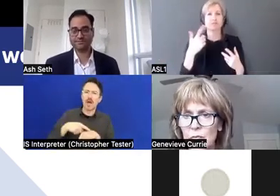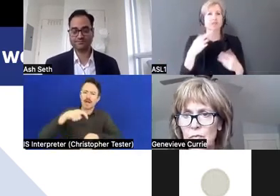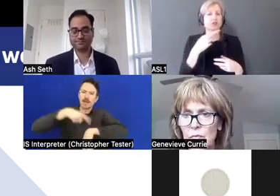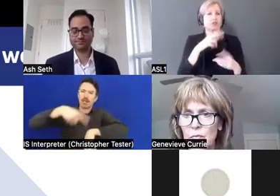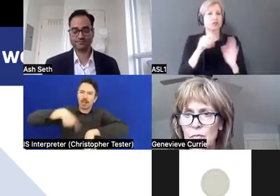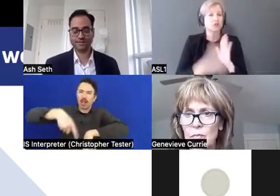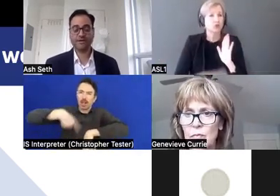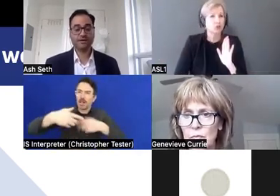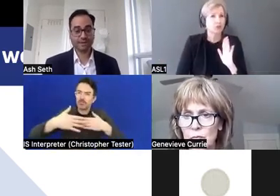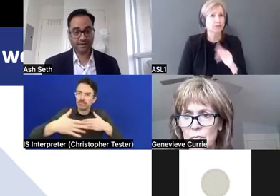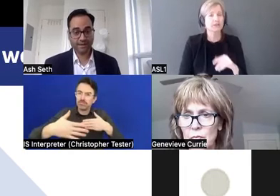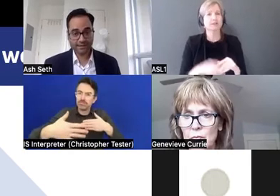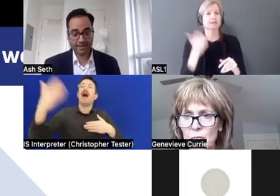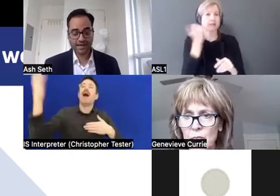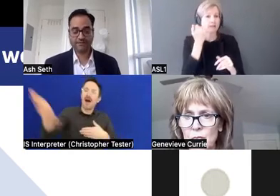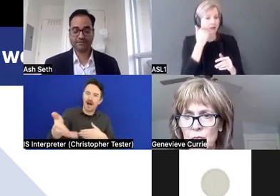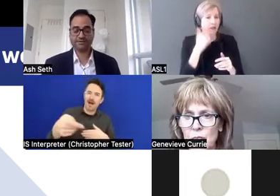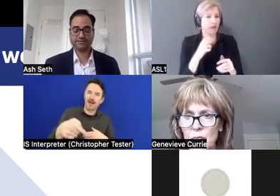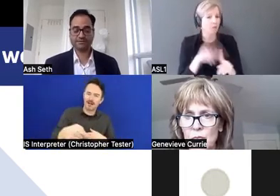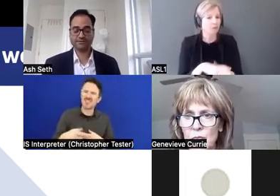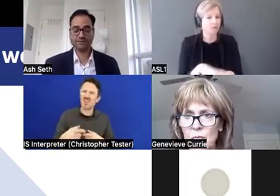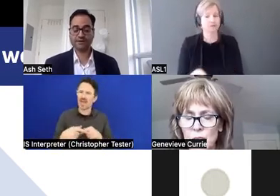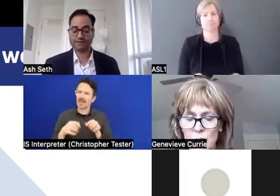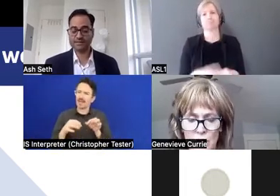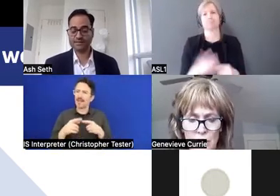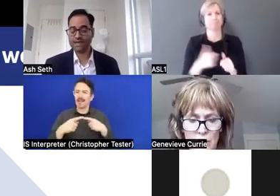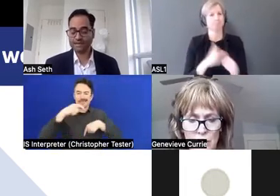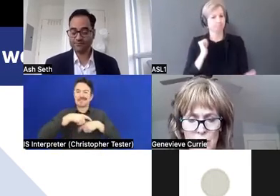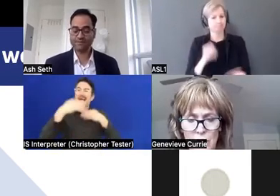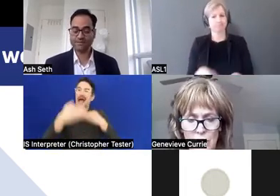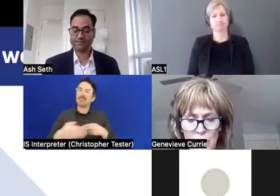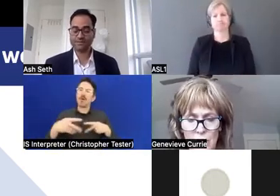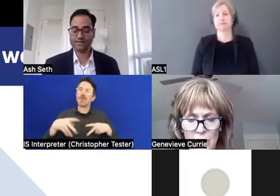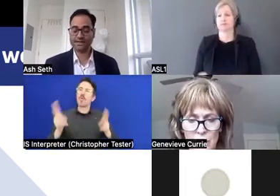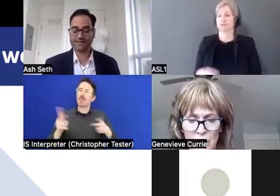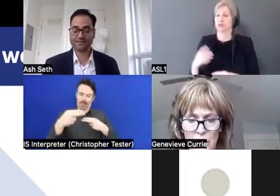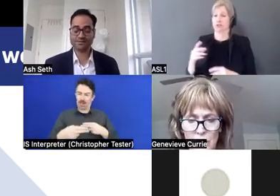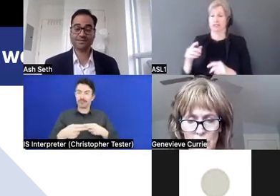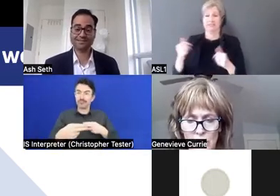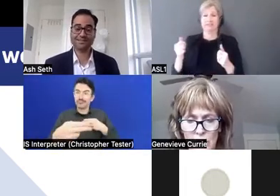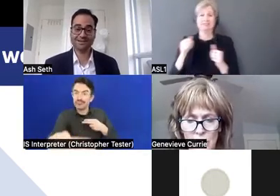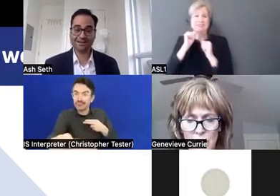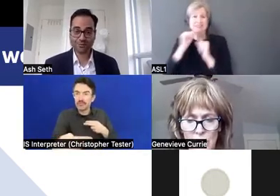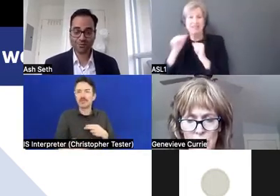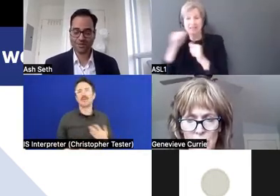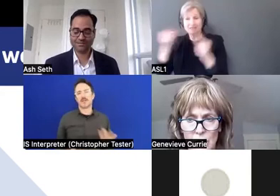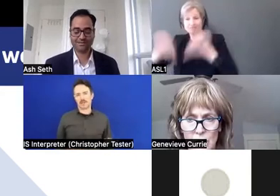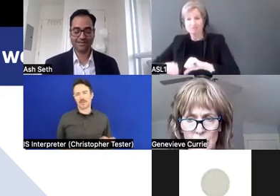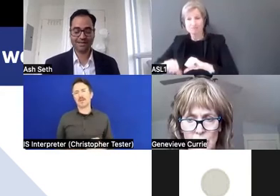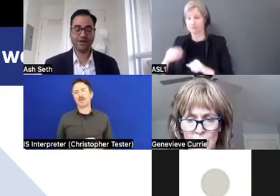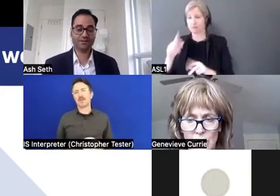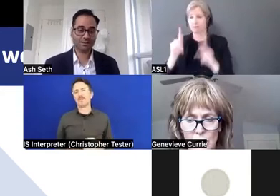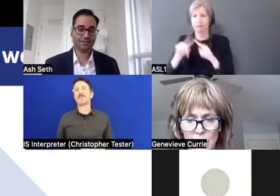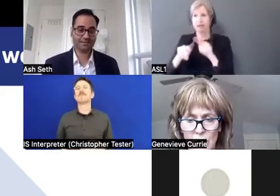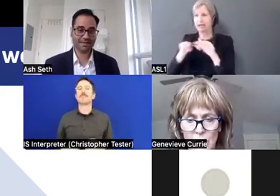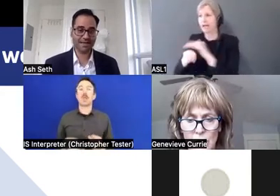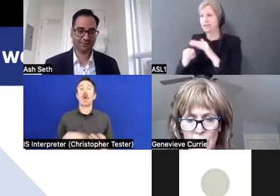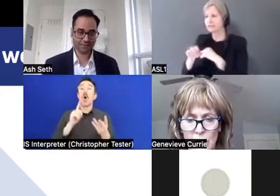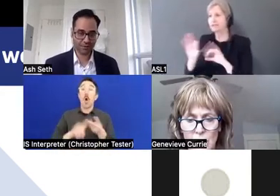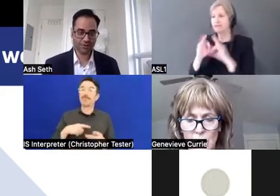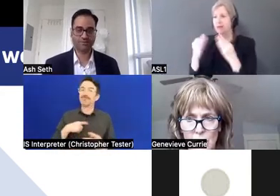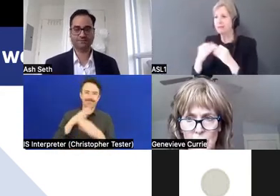surgeries. Regarding denials, we heard that many families were denied access to visit their loved ones in